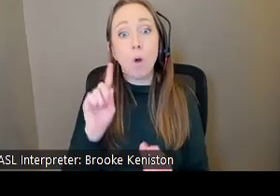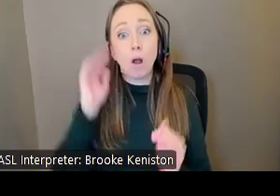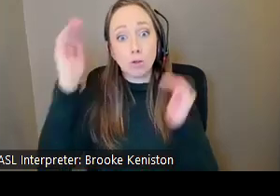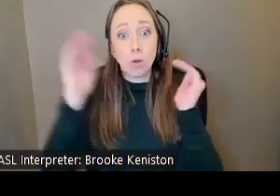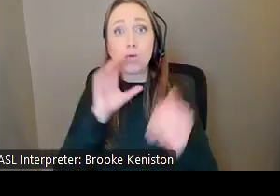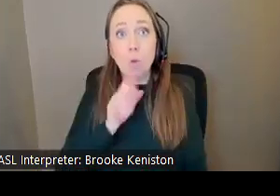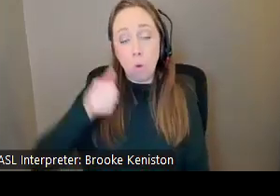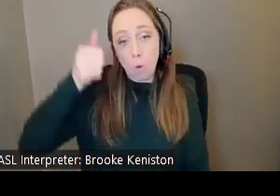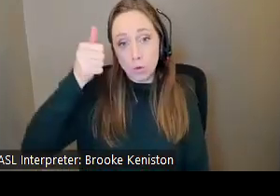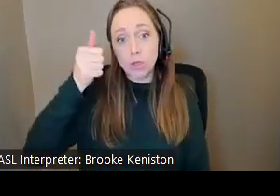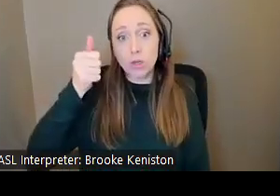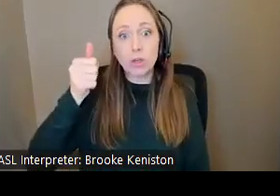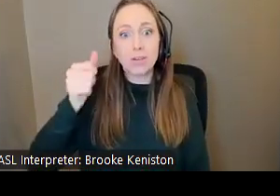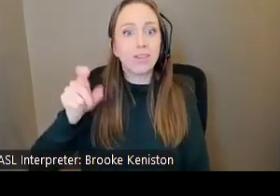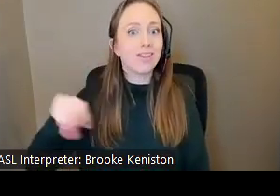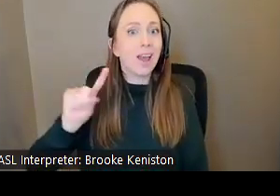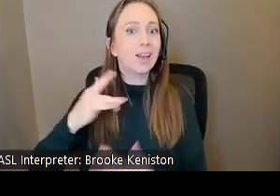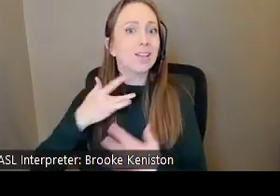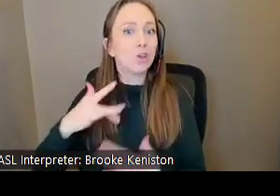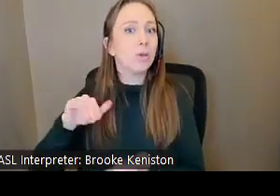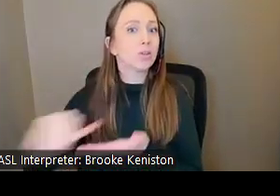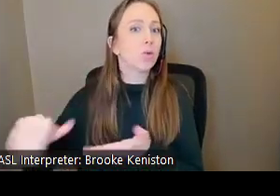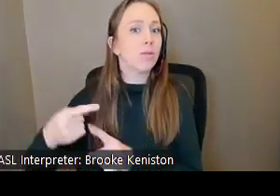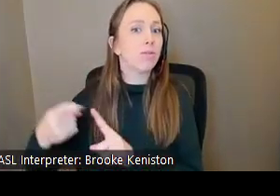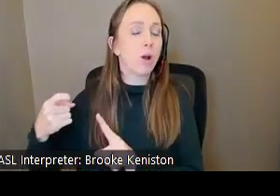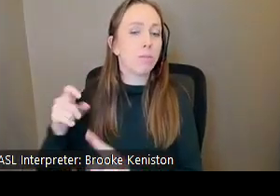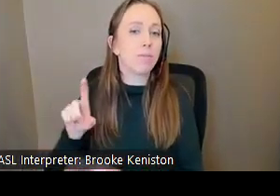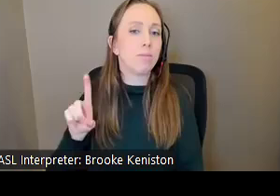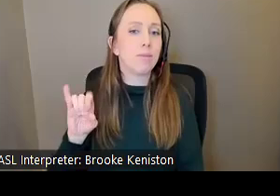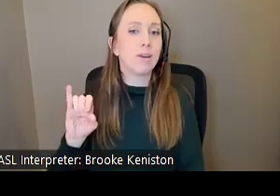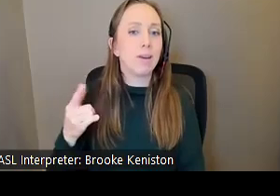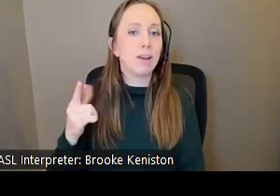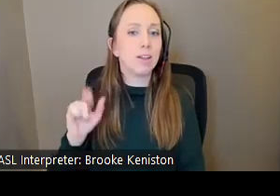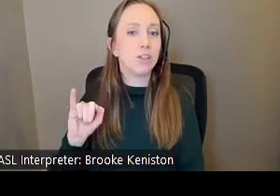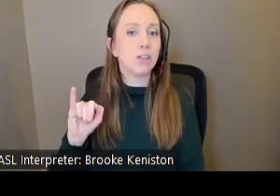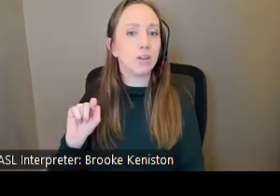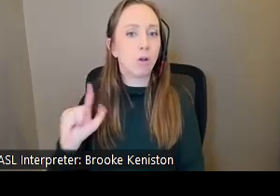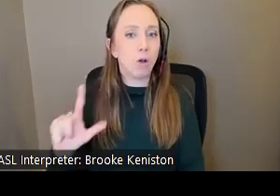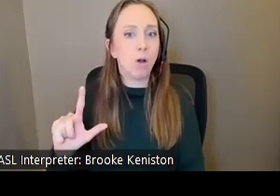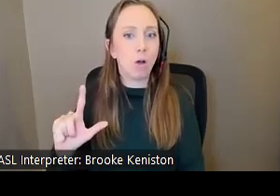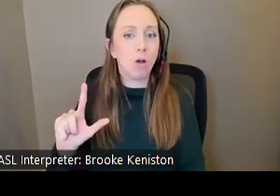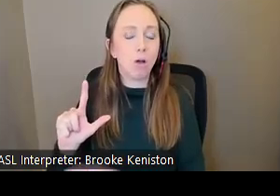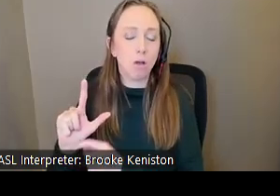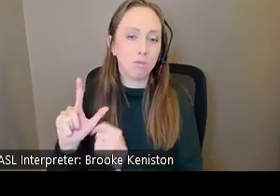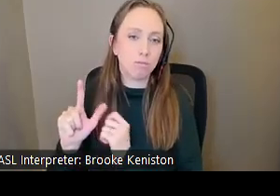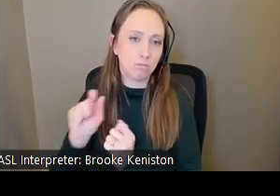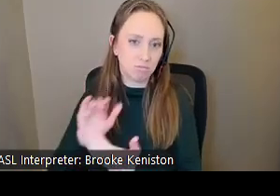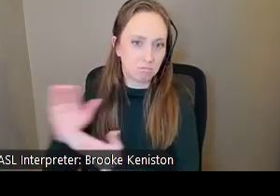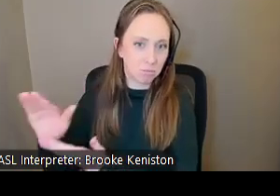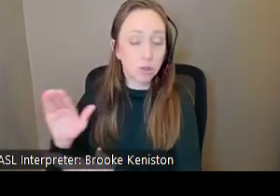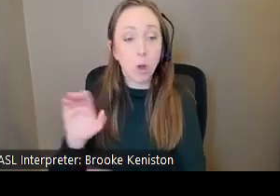risk for digital exclusion. So we have Epic in our system, we have MyChart, and so a lot